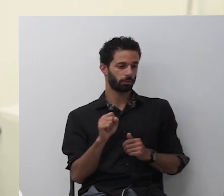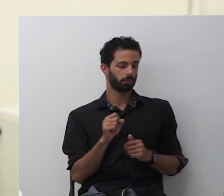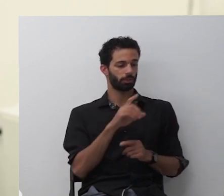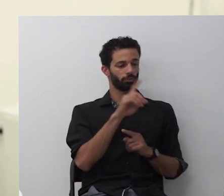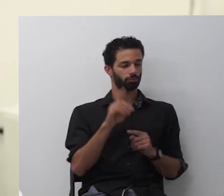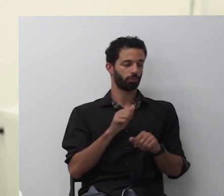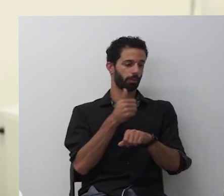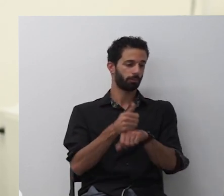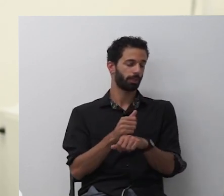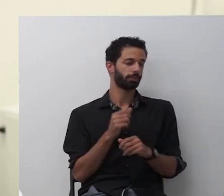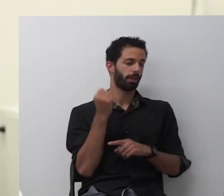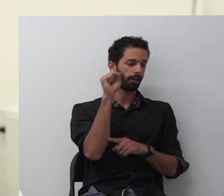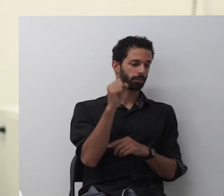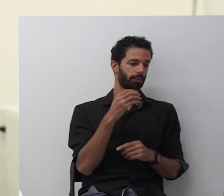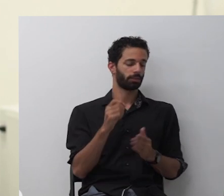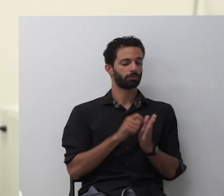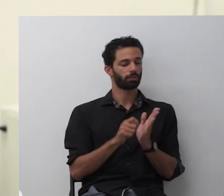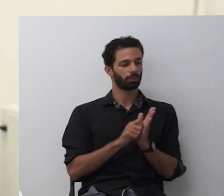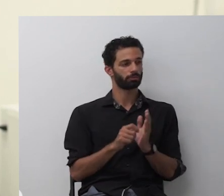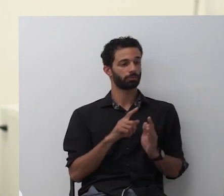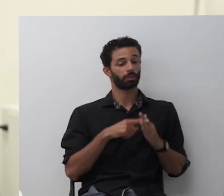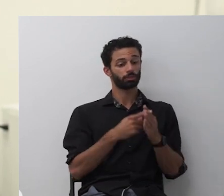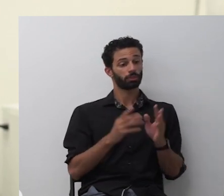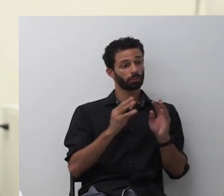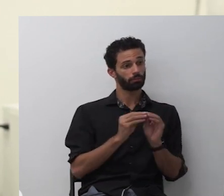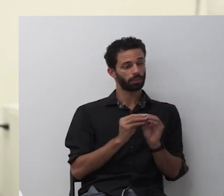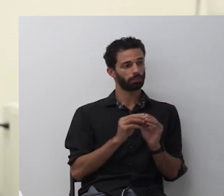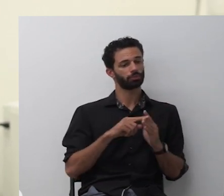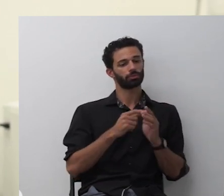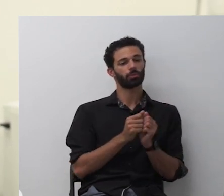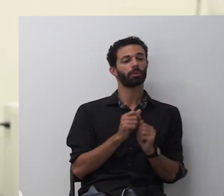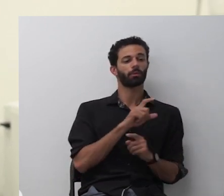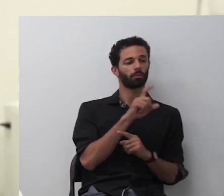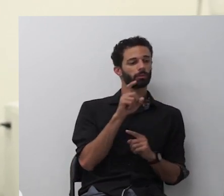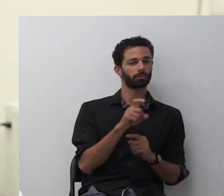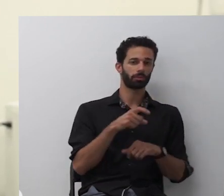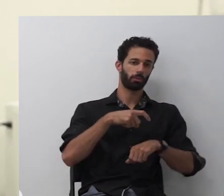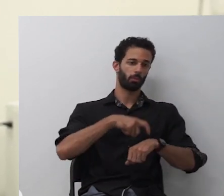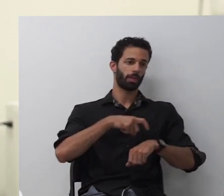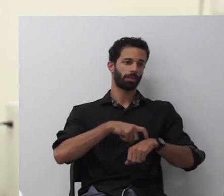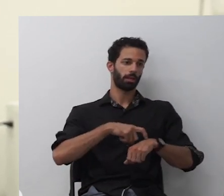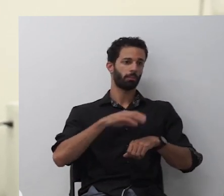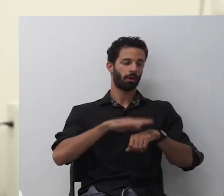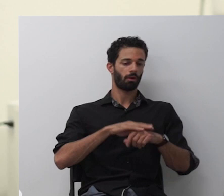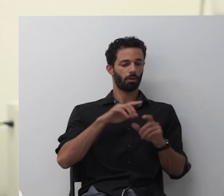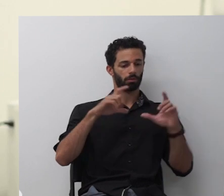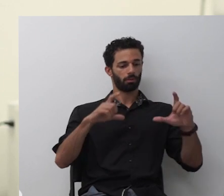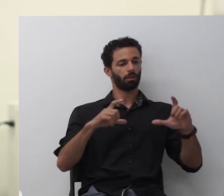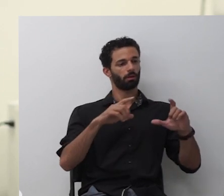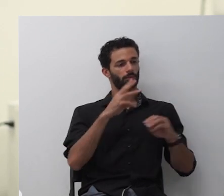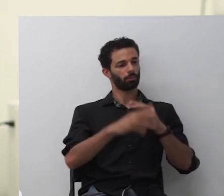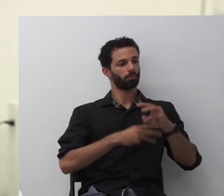scholar. At the start of community meetings, Grace would begin with a question. What time is it on the clock of the world, she would